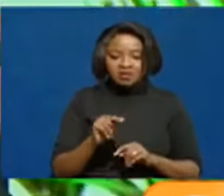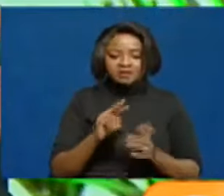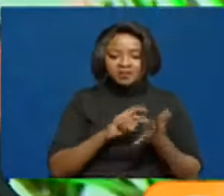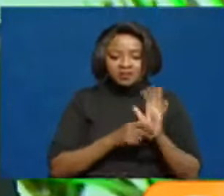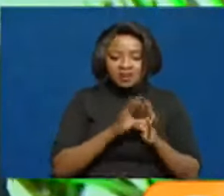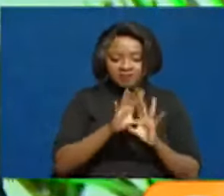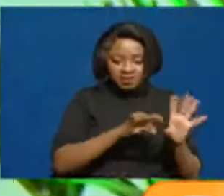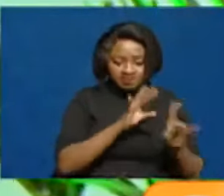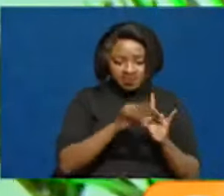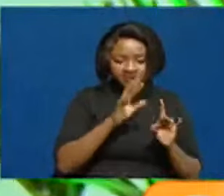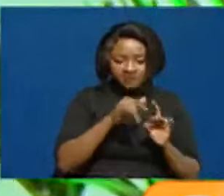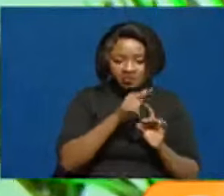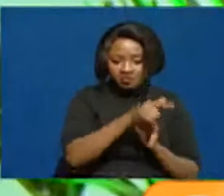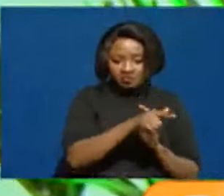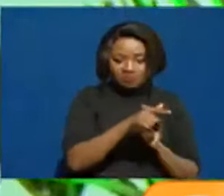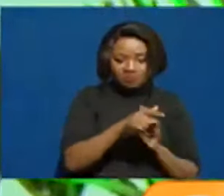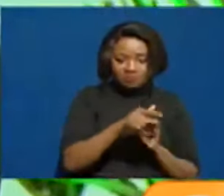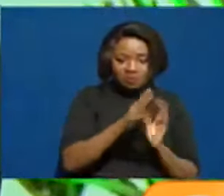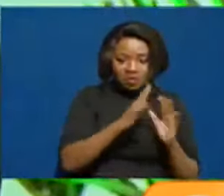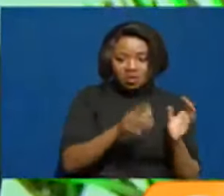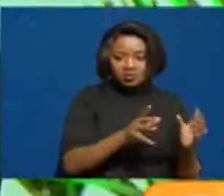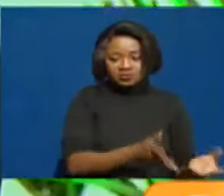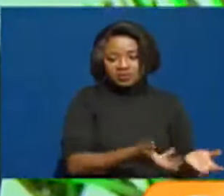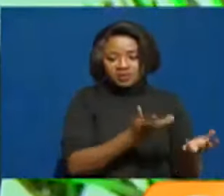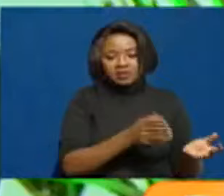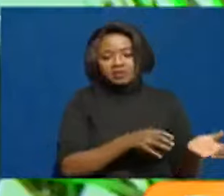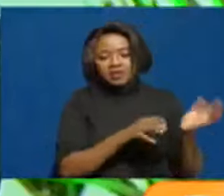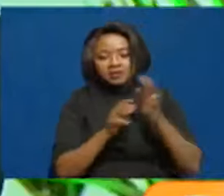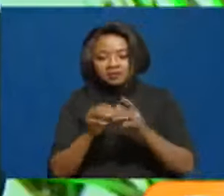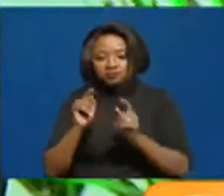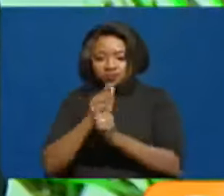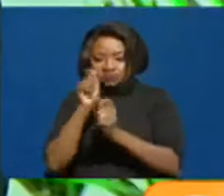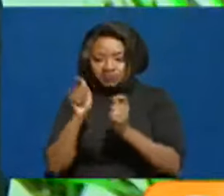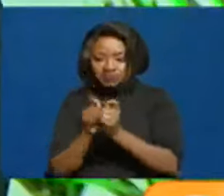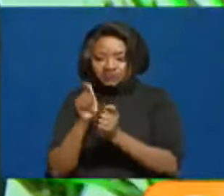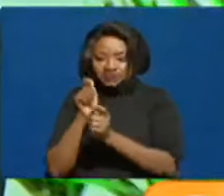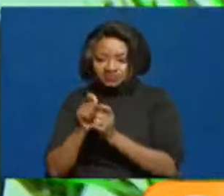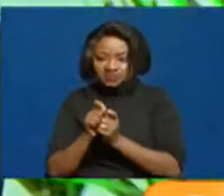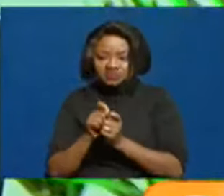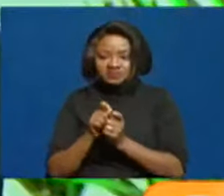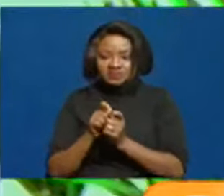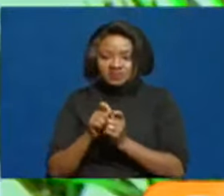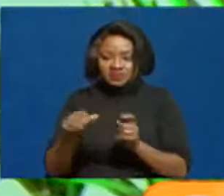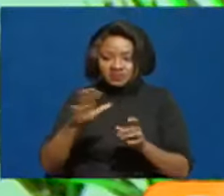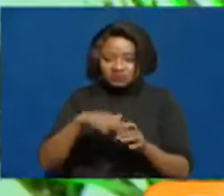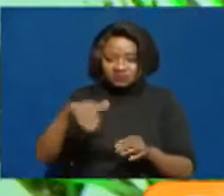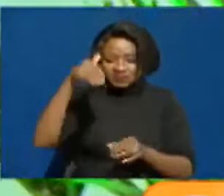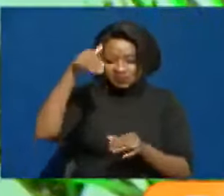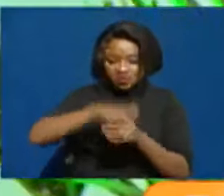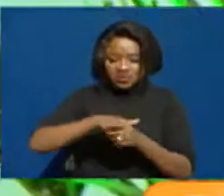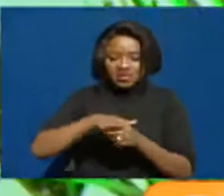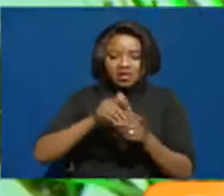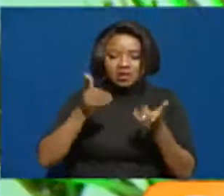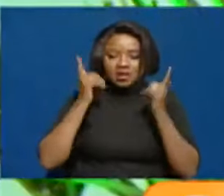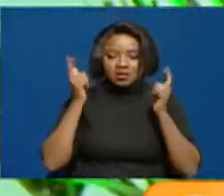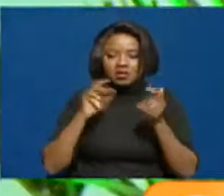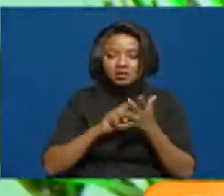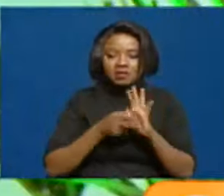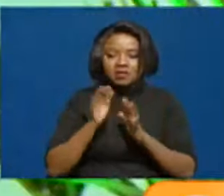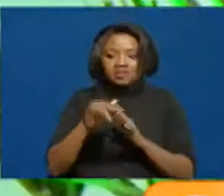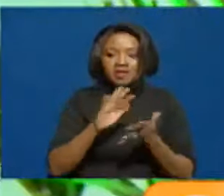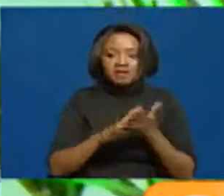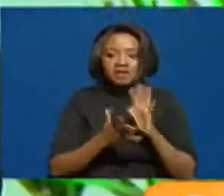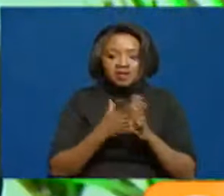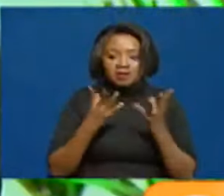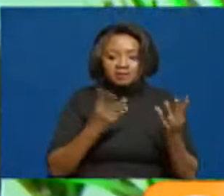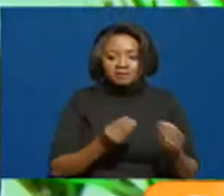they are picking and loading onto the different types of spaces in the lorry. So it's going to be very easy. Okay. So, and